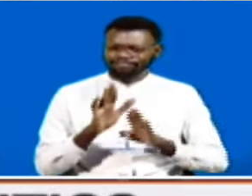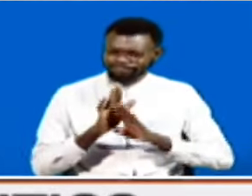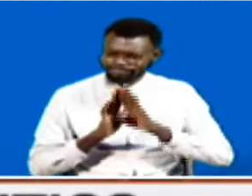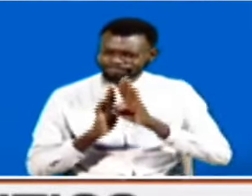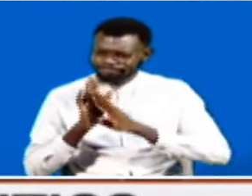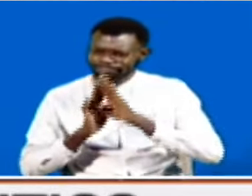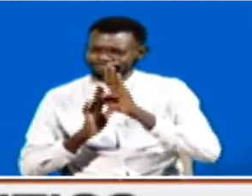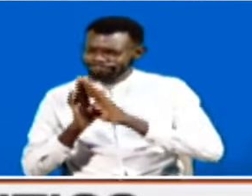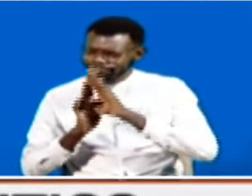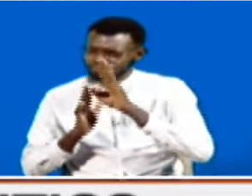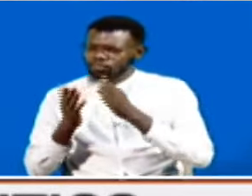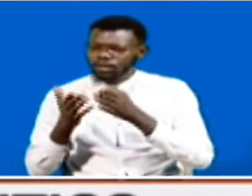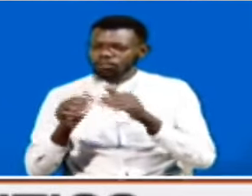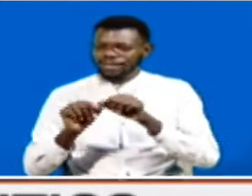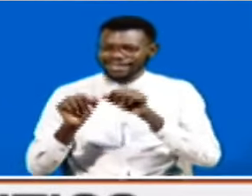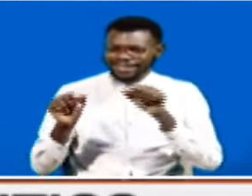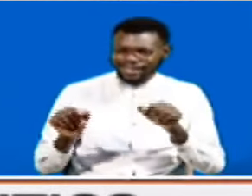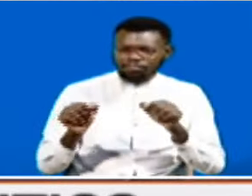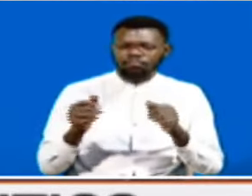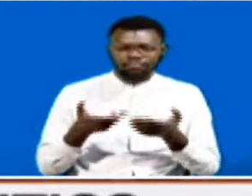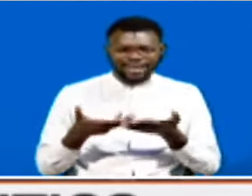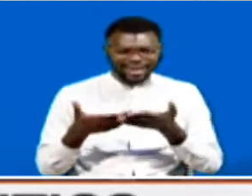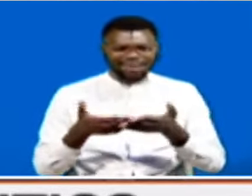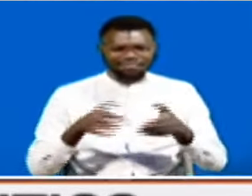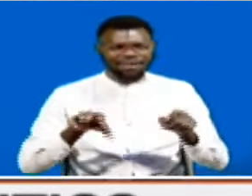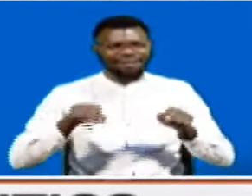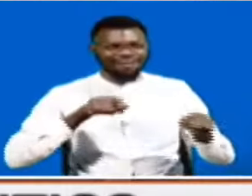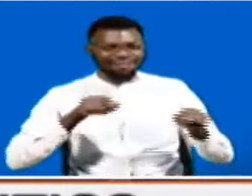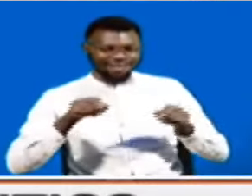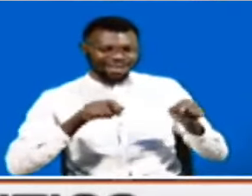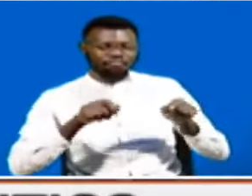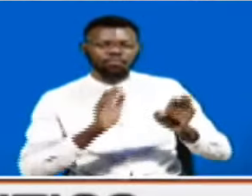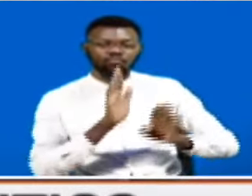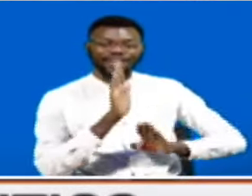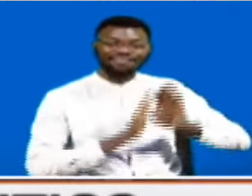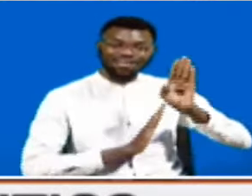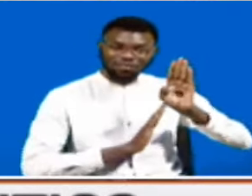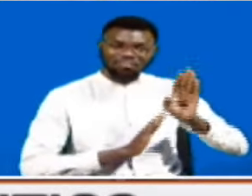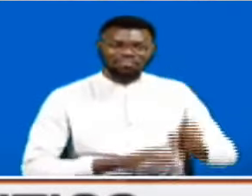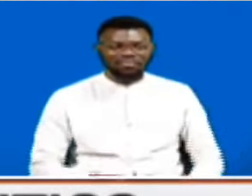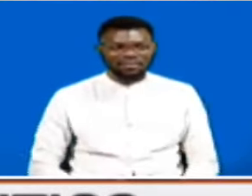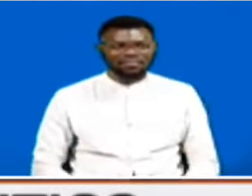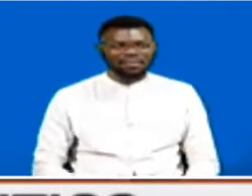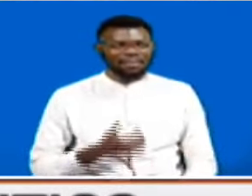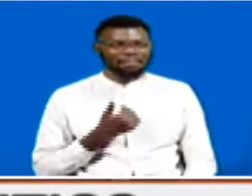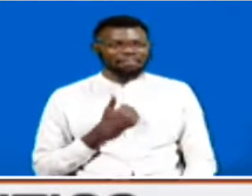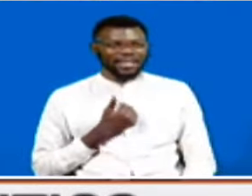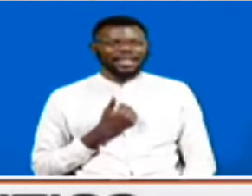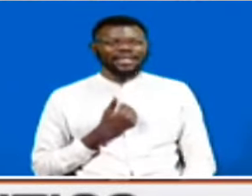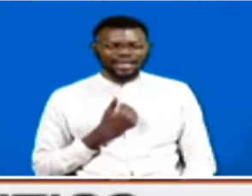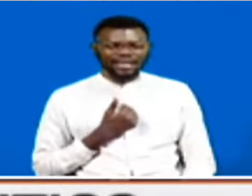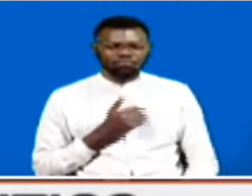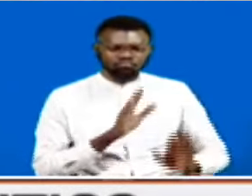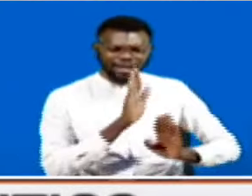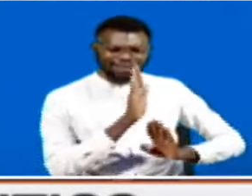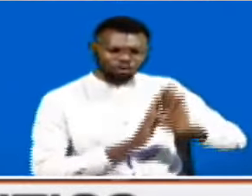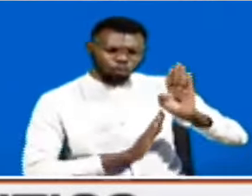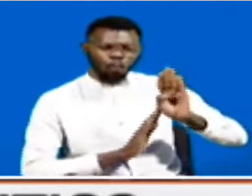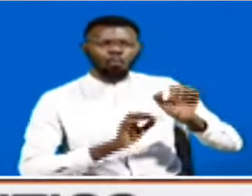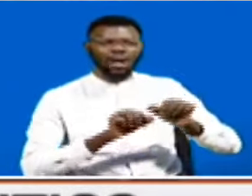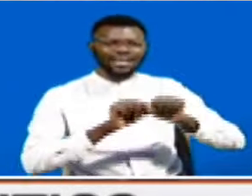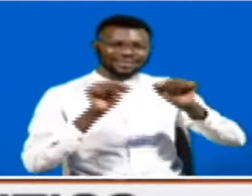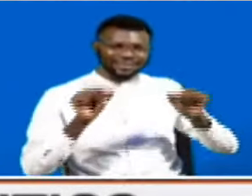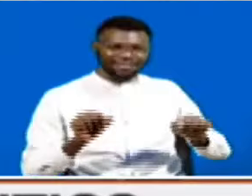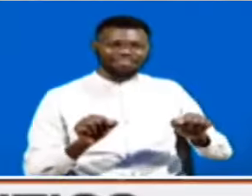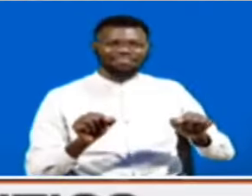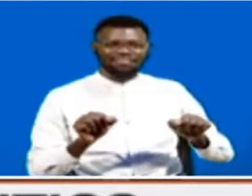structures that will enable you to govern and deliver on development. So I made sure those structures were there. And unless you